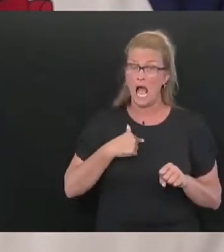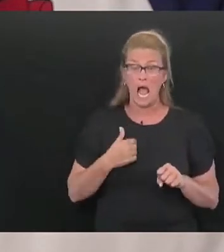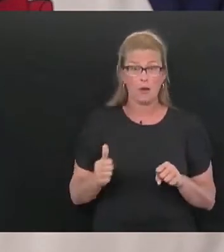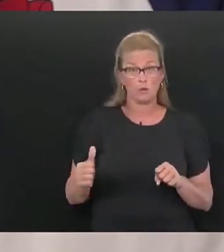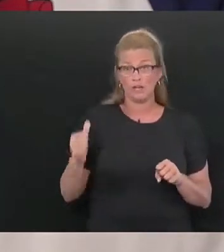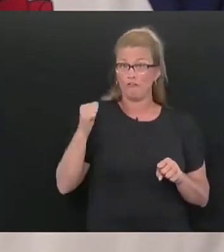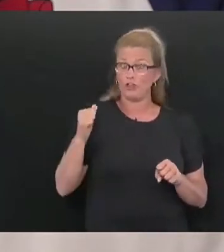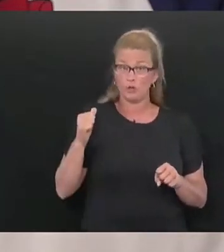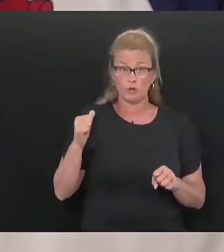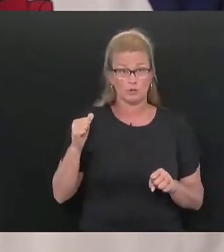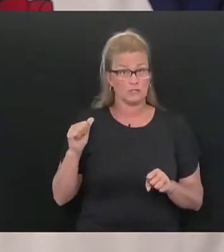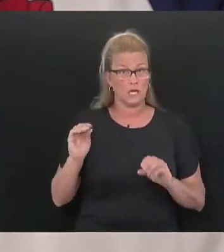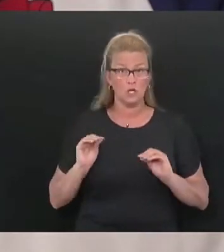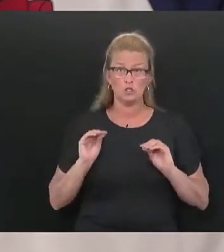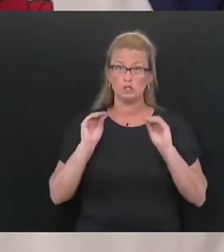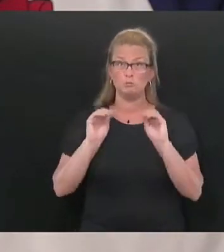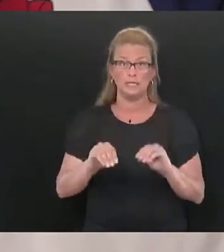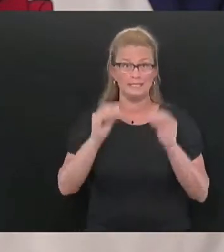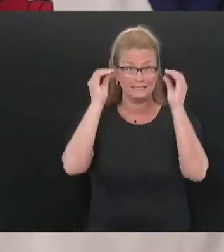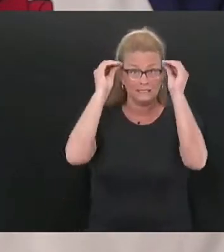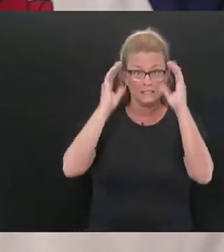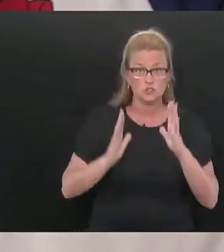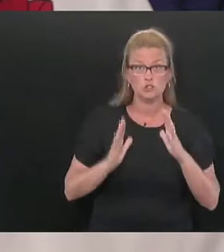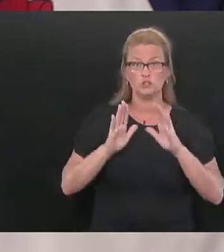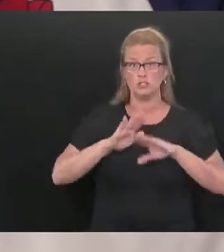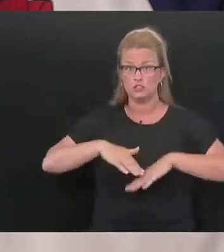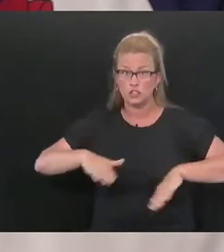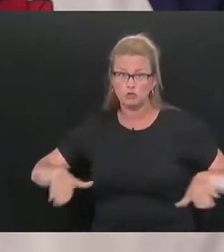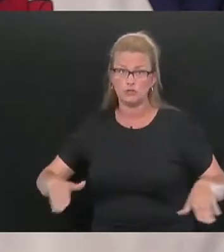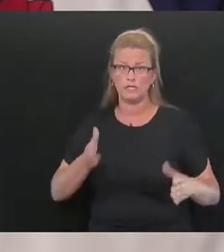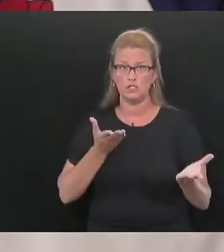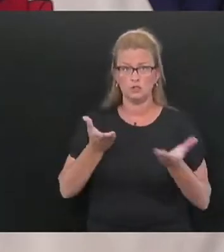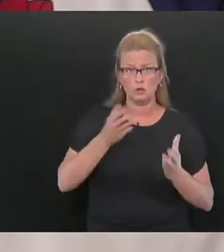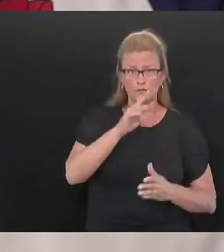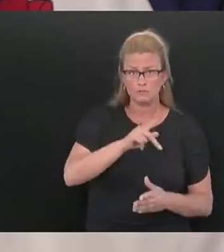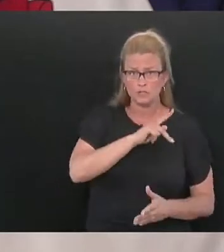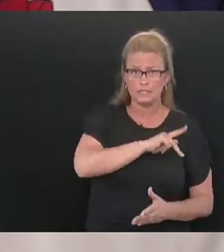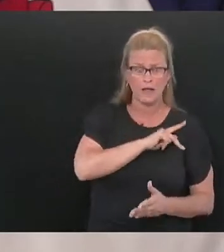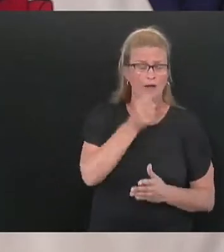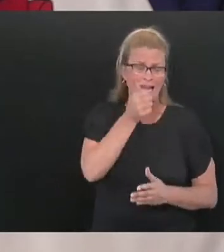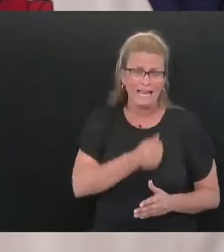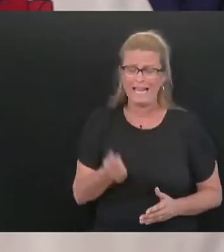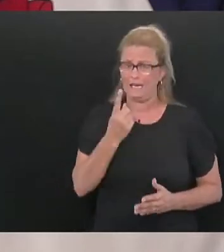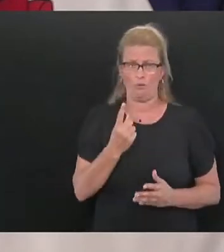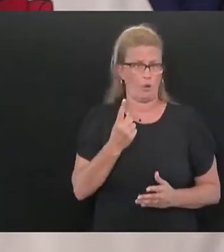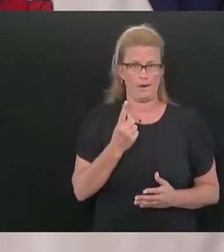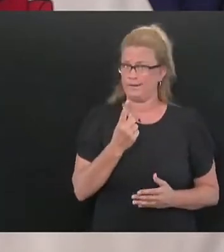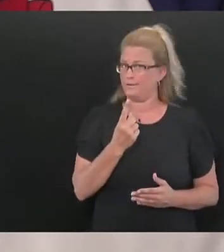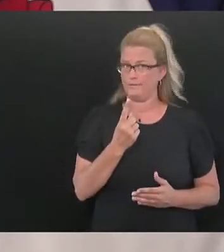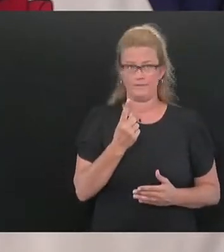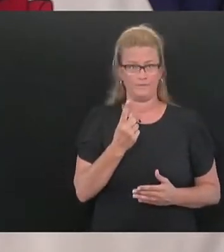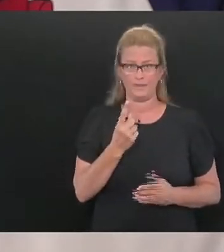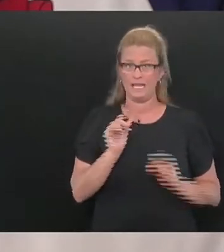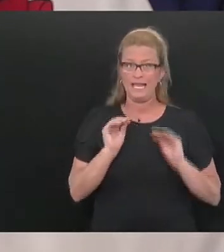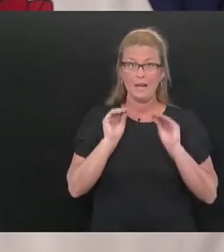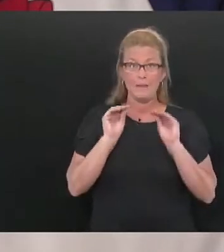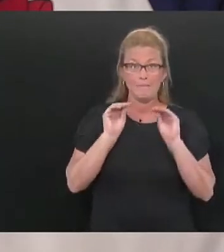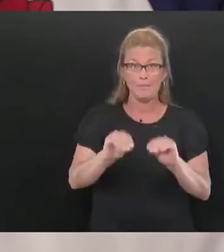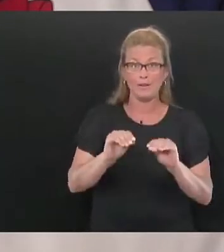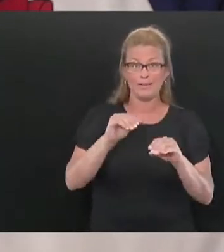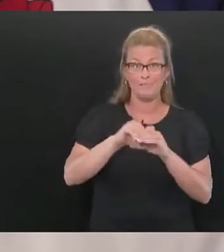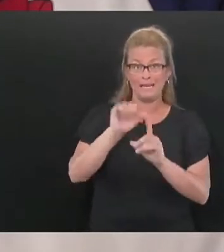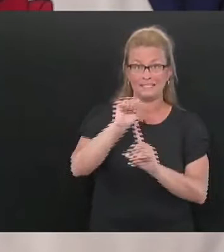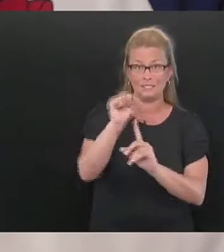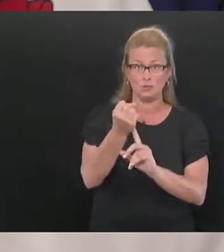a kid, a teacher, a service personnel person, or anyone into a situation that I feel